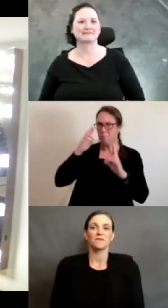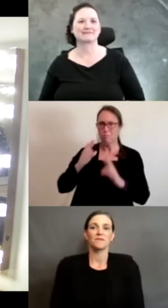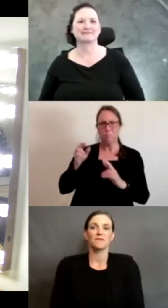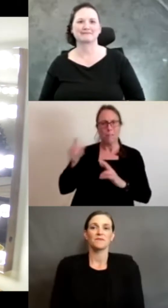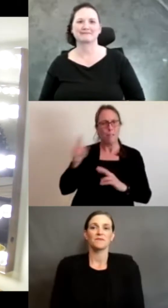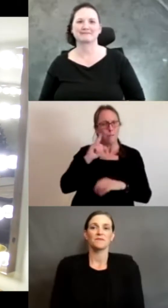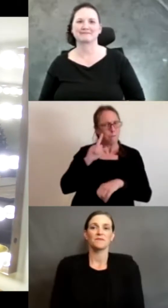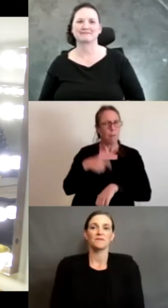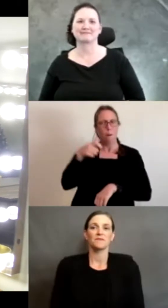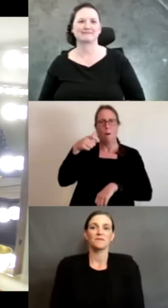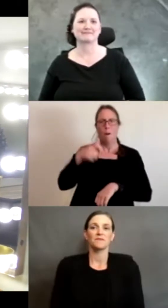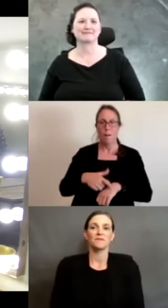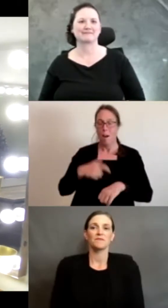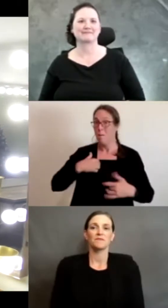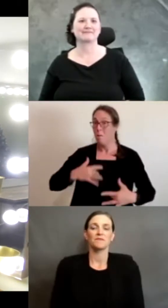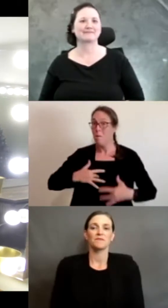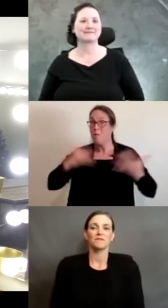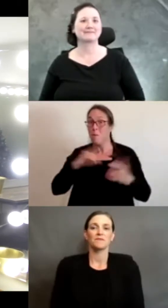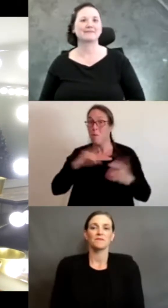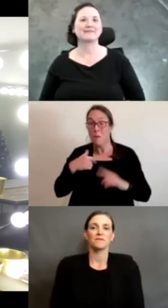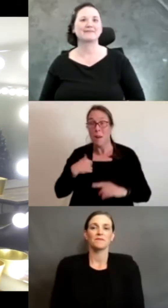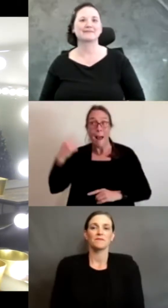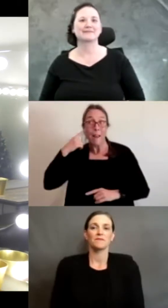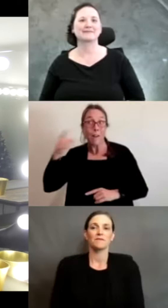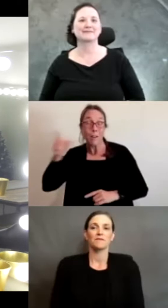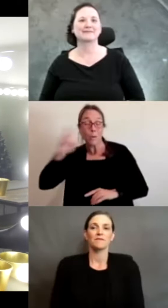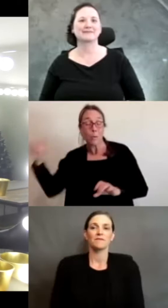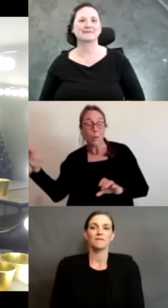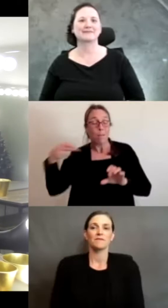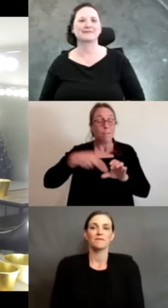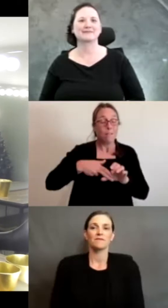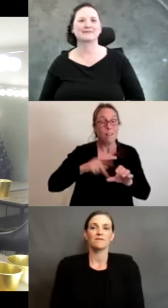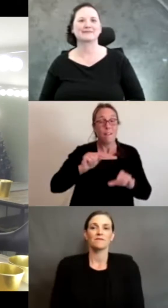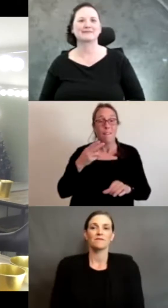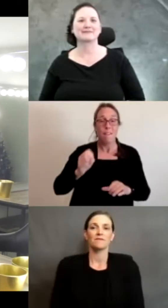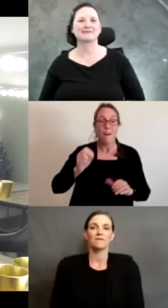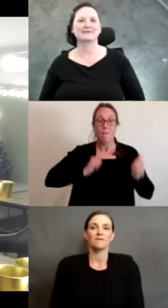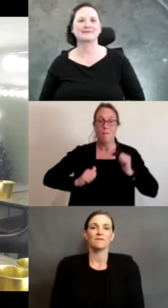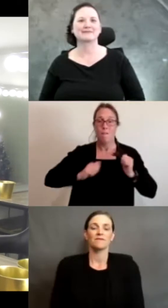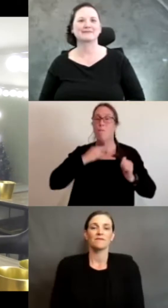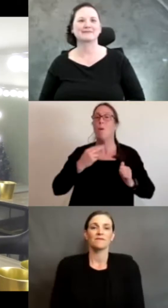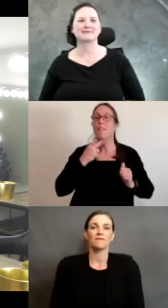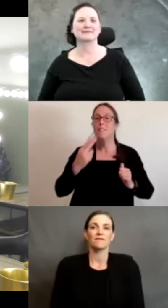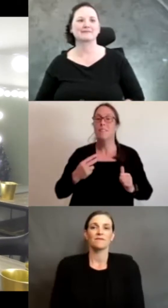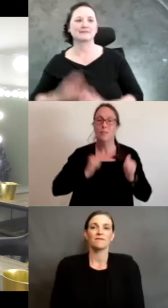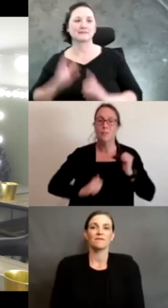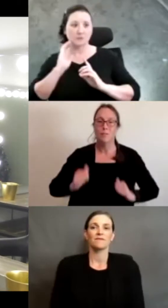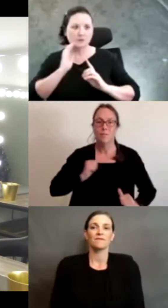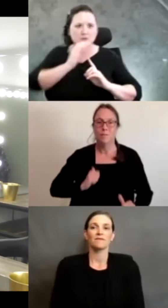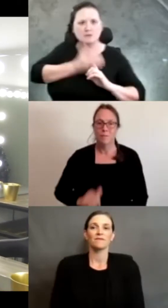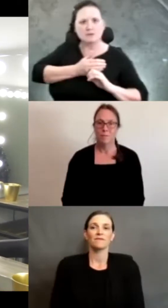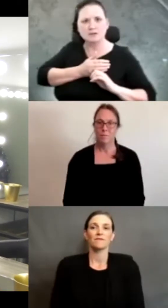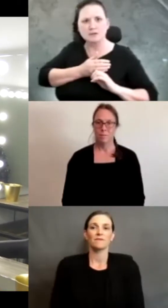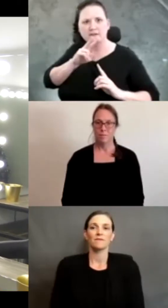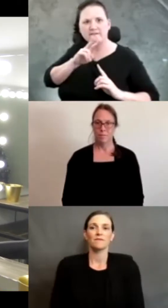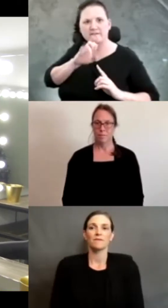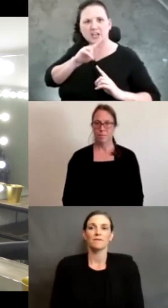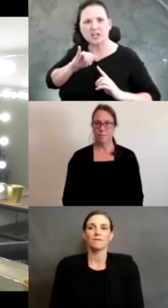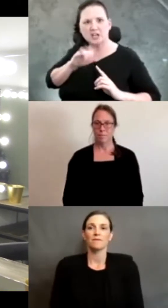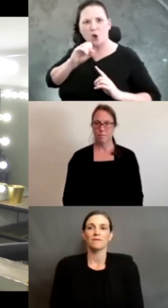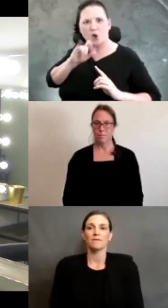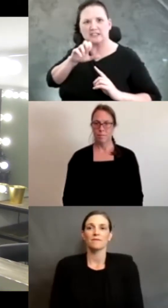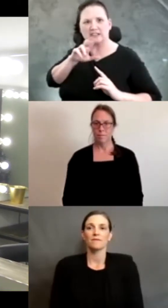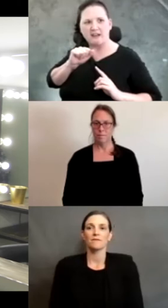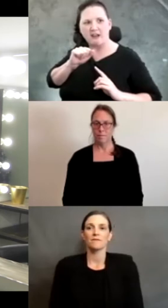and was thrilled when I heard he would be a guest coach on The Voice. Vicky Ostentina and her crew have arrived at the Space Center. Pretty